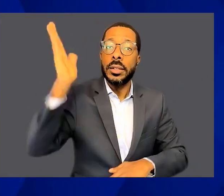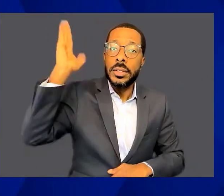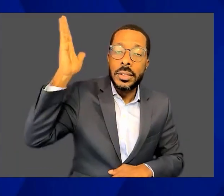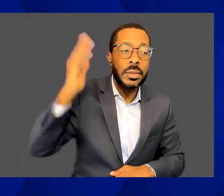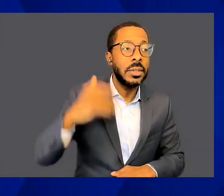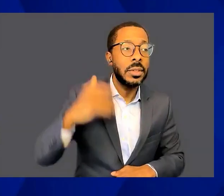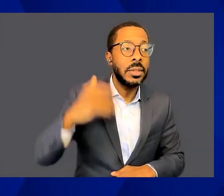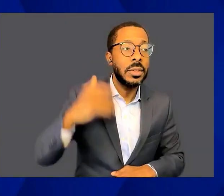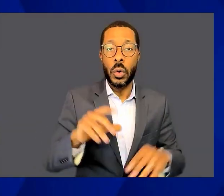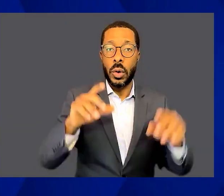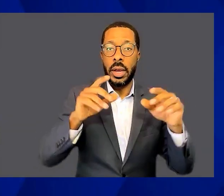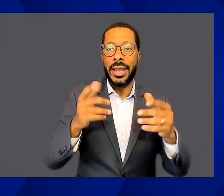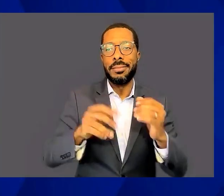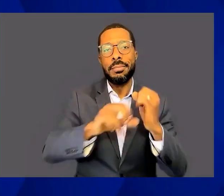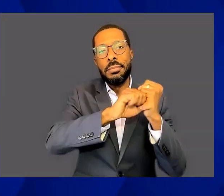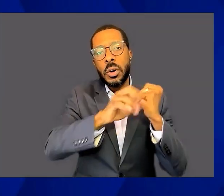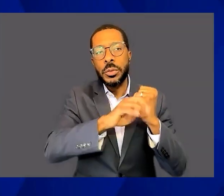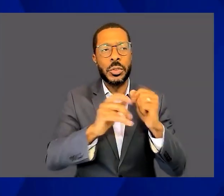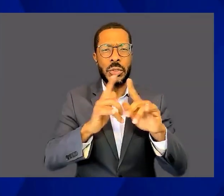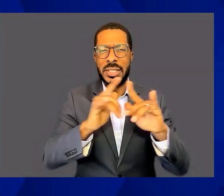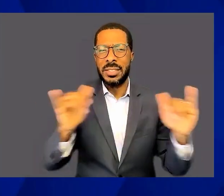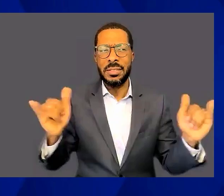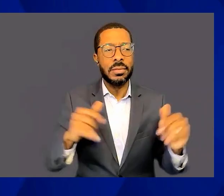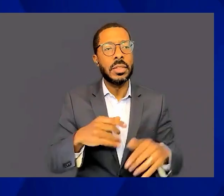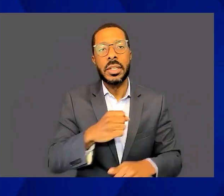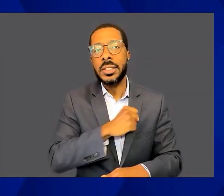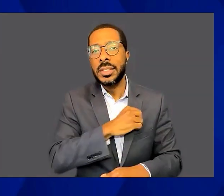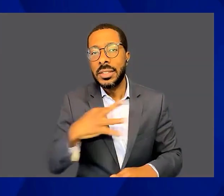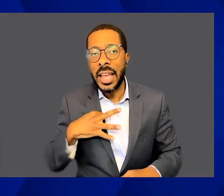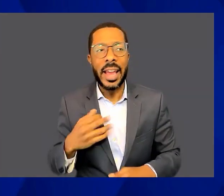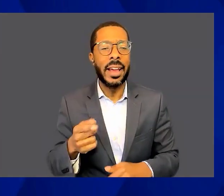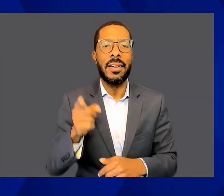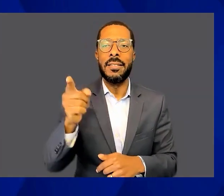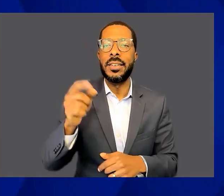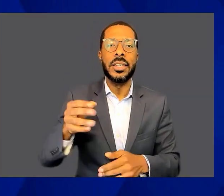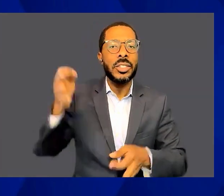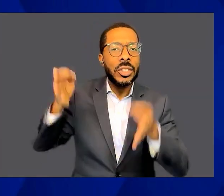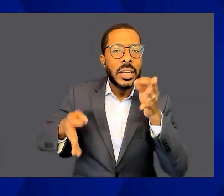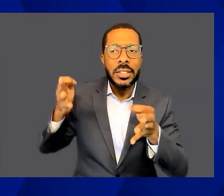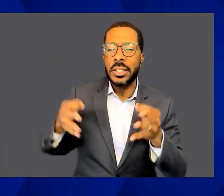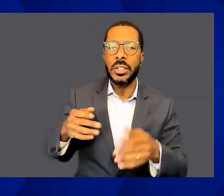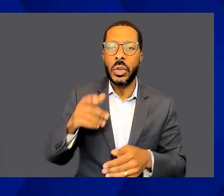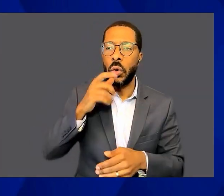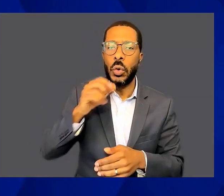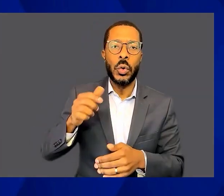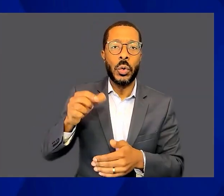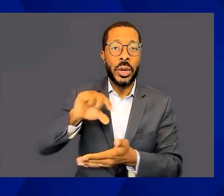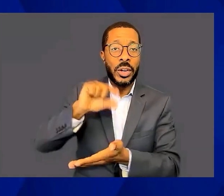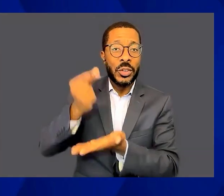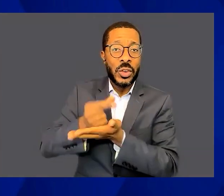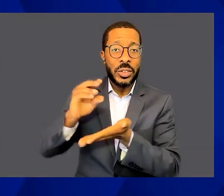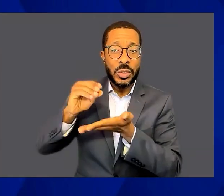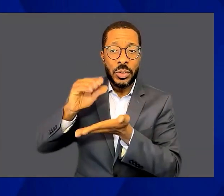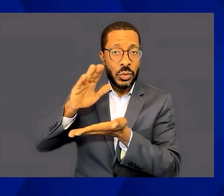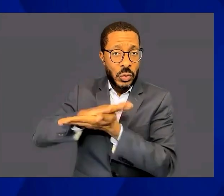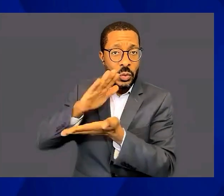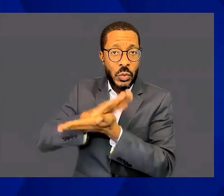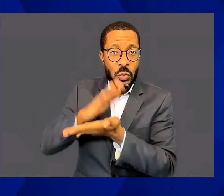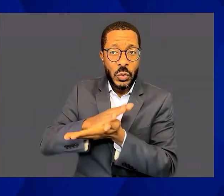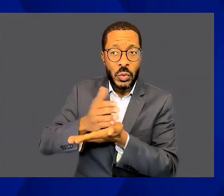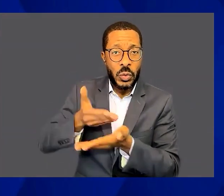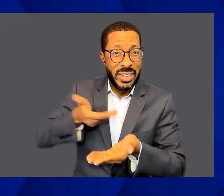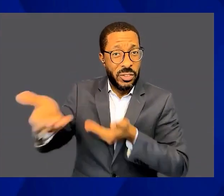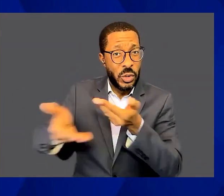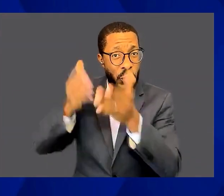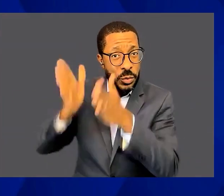to presenters, talk to faculty, talk to judges, talk to graduate school recruiters that are here, and industry and